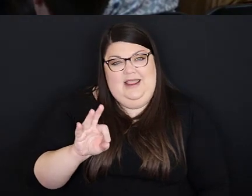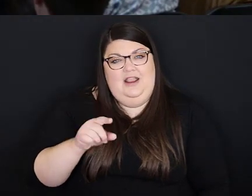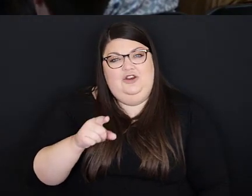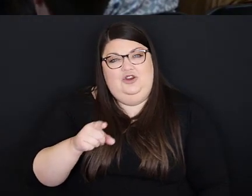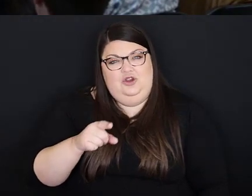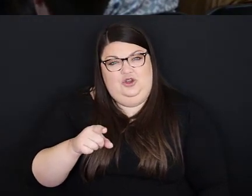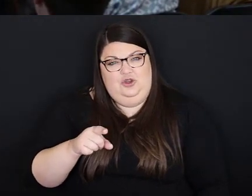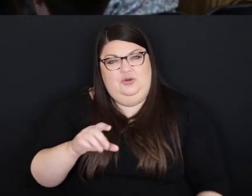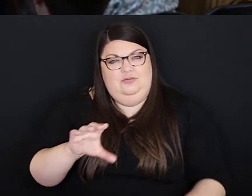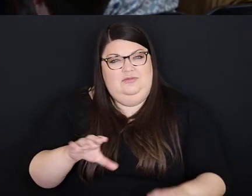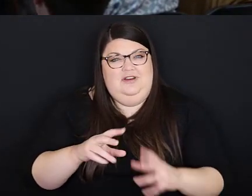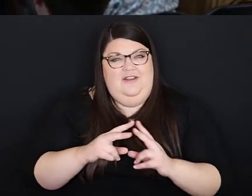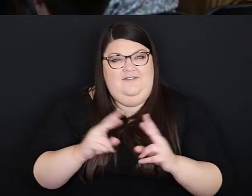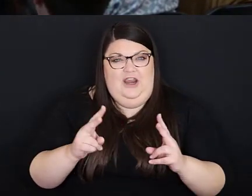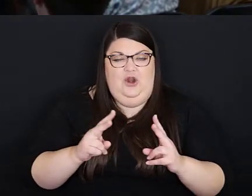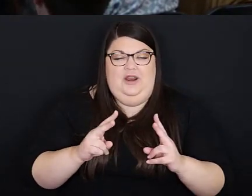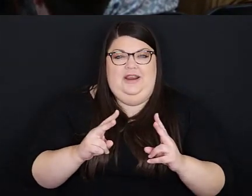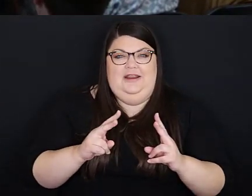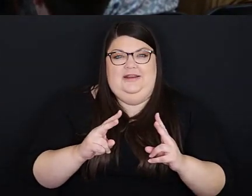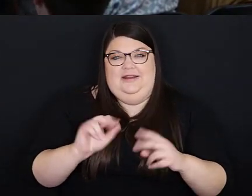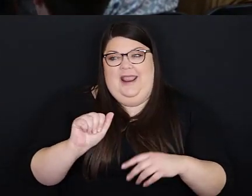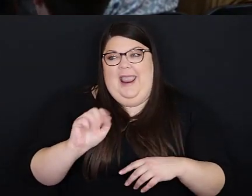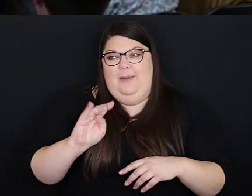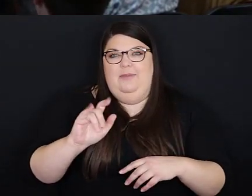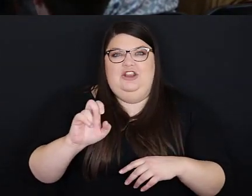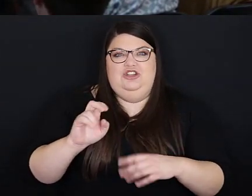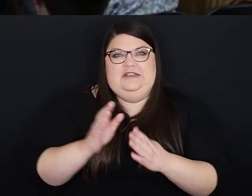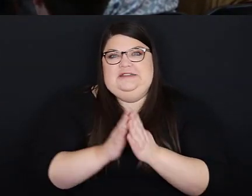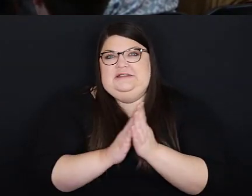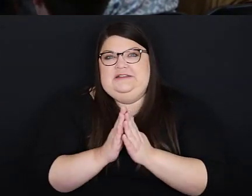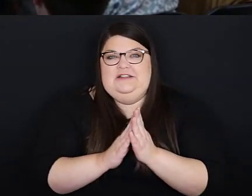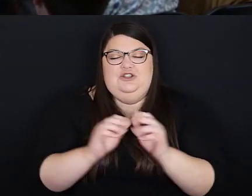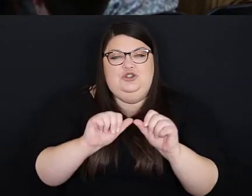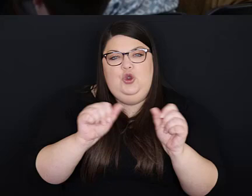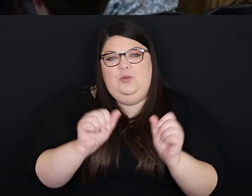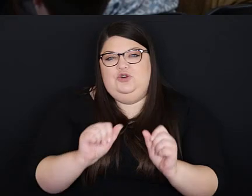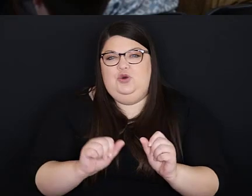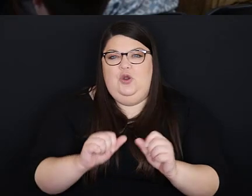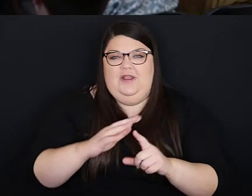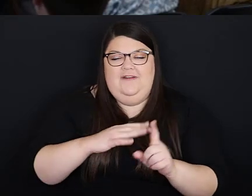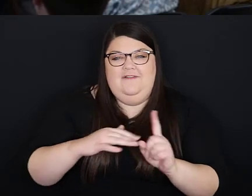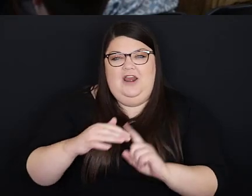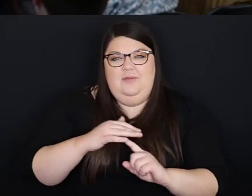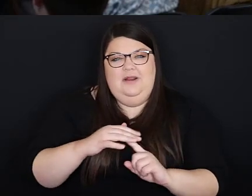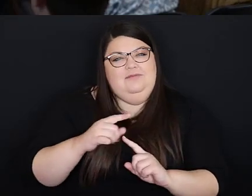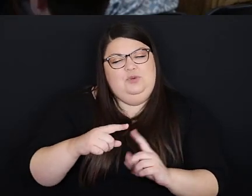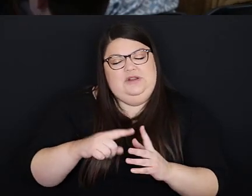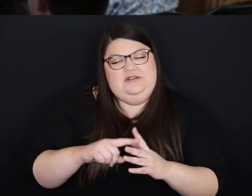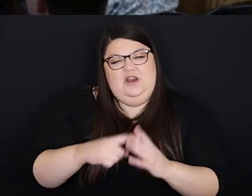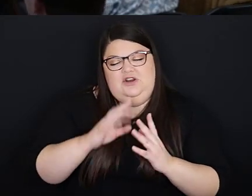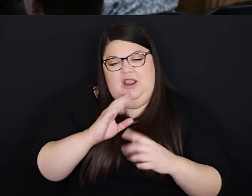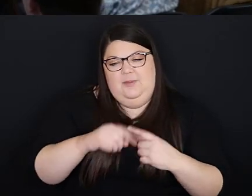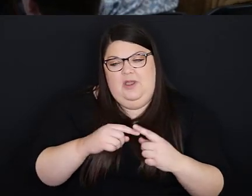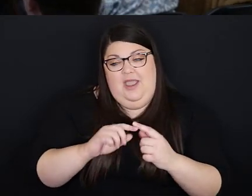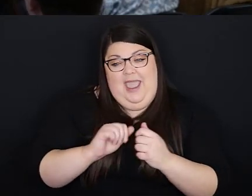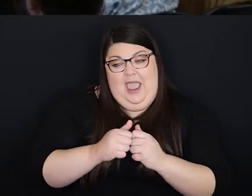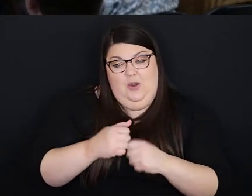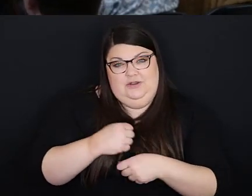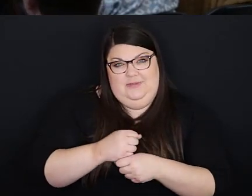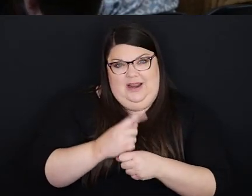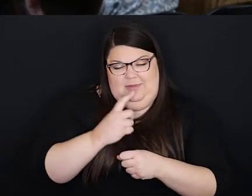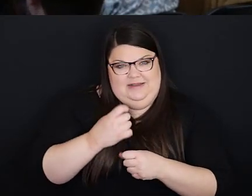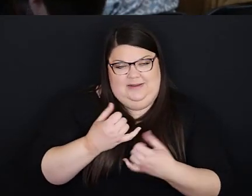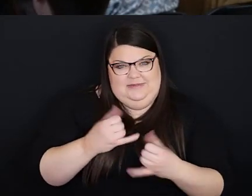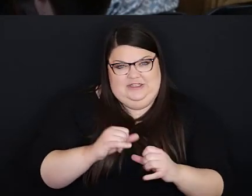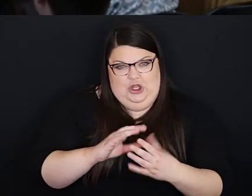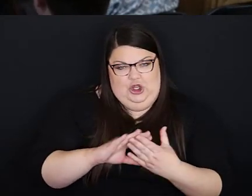ambitious sculptural environment. Mm. And I'll get you started talking about how it was made, because I'm